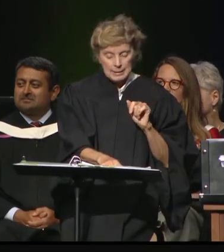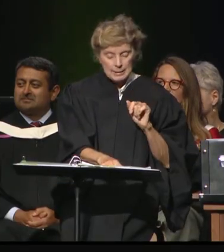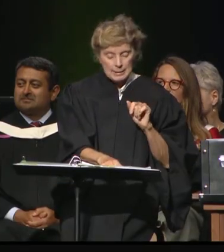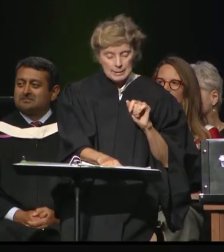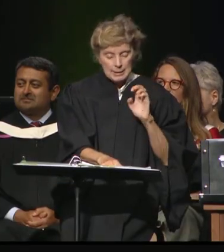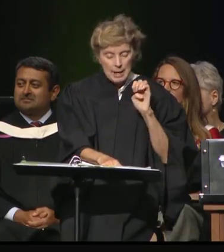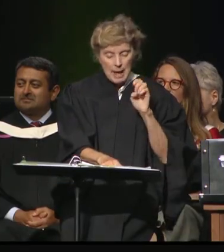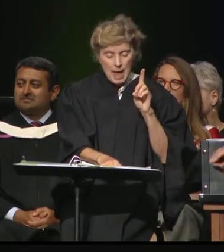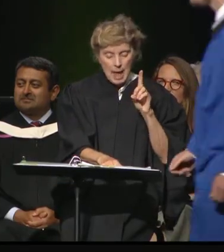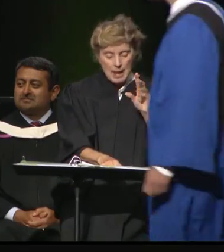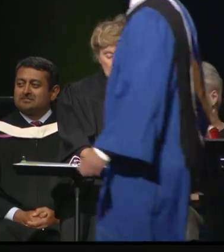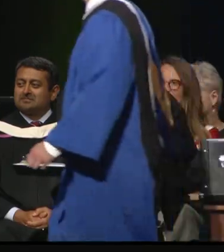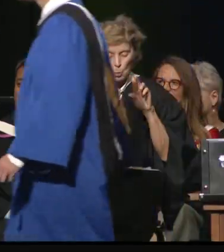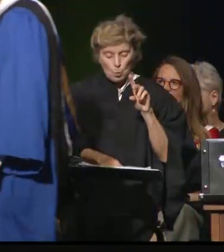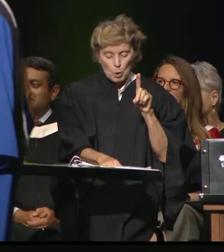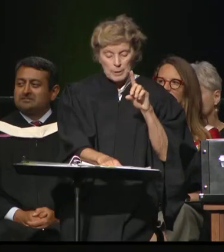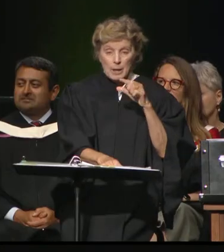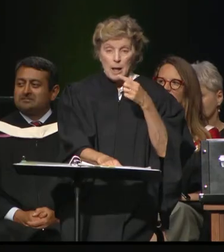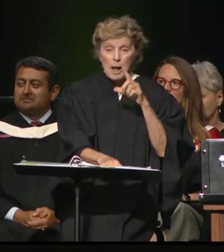Edward Gluck.